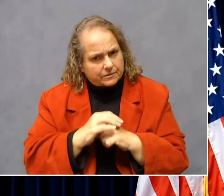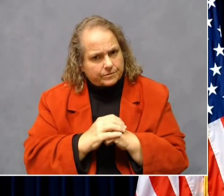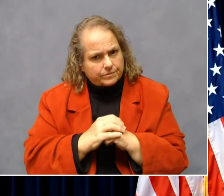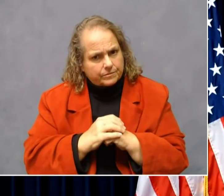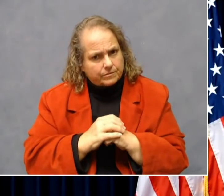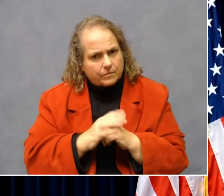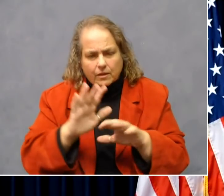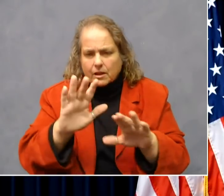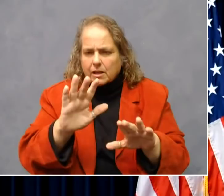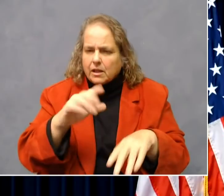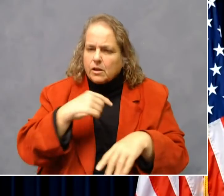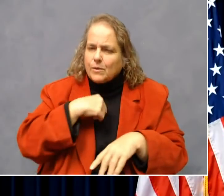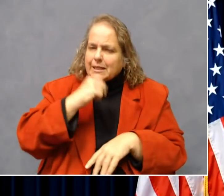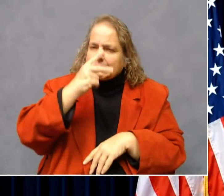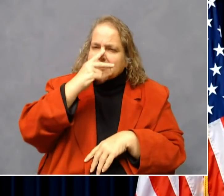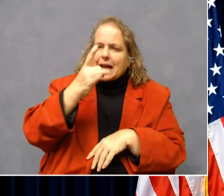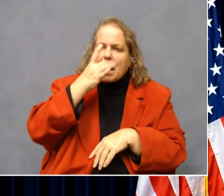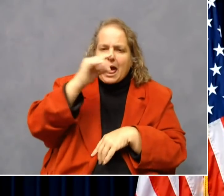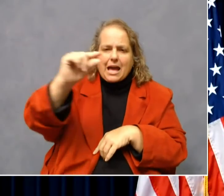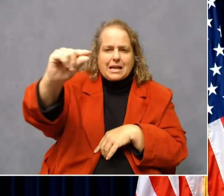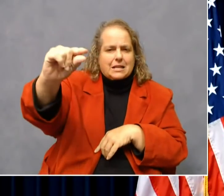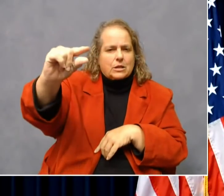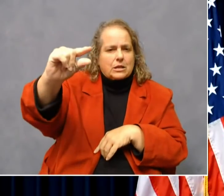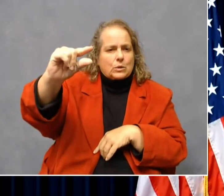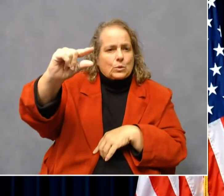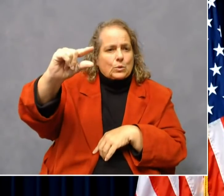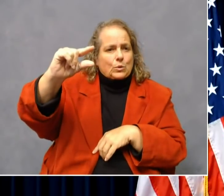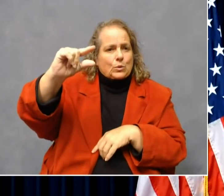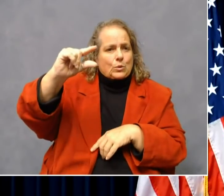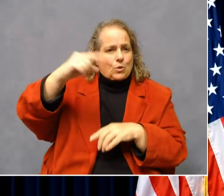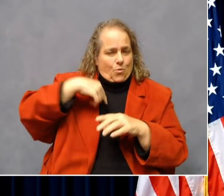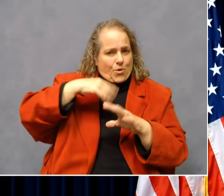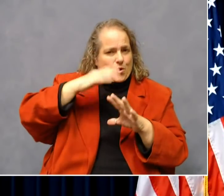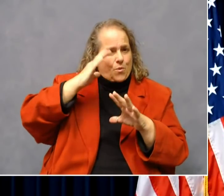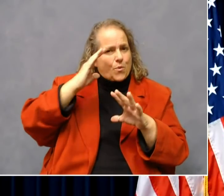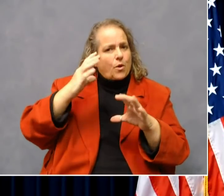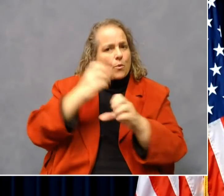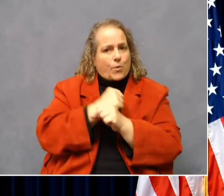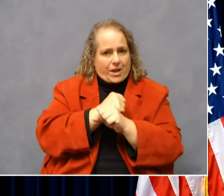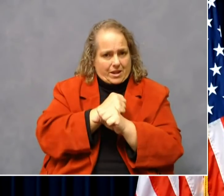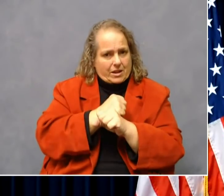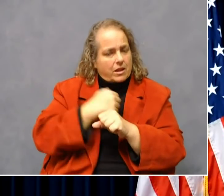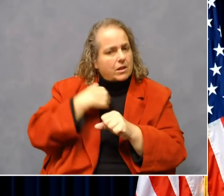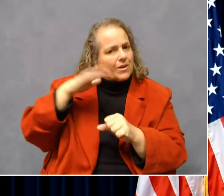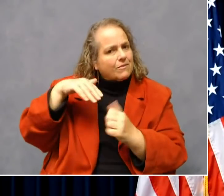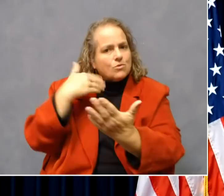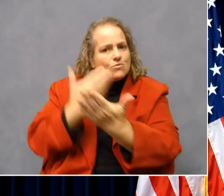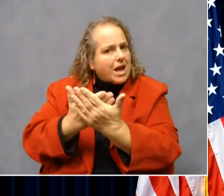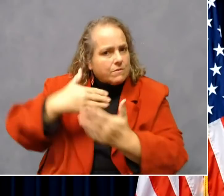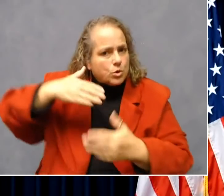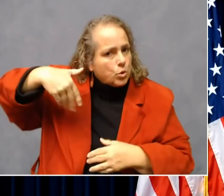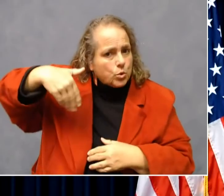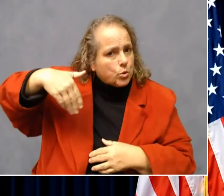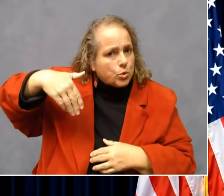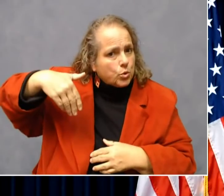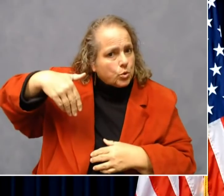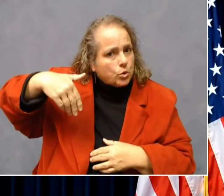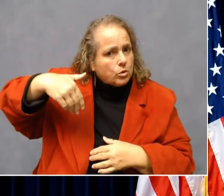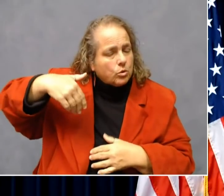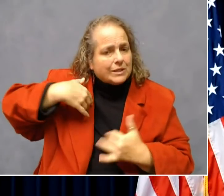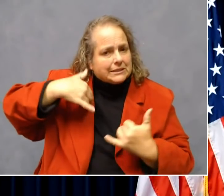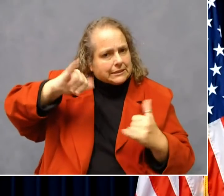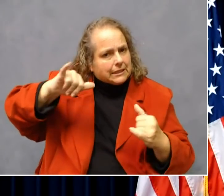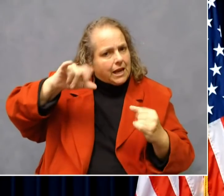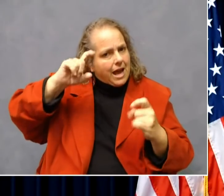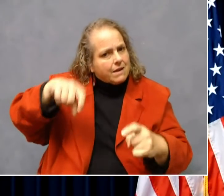brighter than it's ever been, but we're not there. And we still have a long way to go. And we can still lose a lot of people